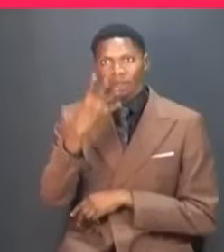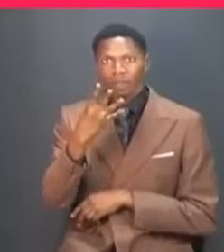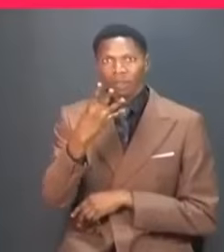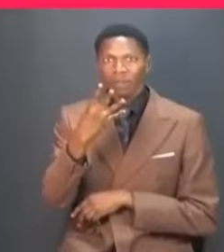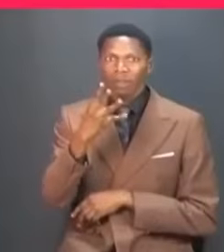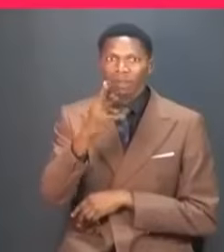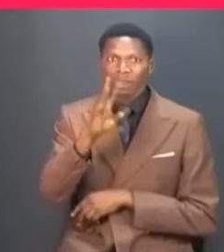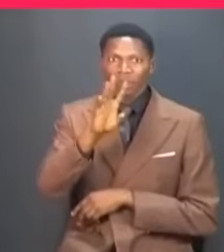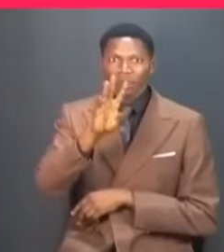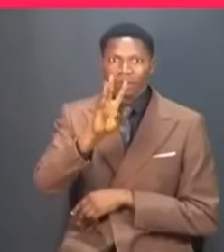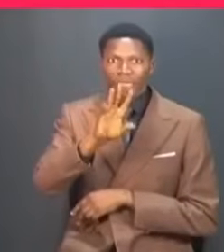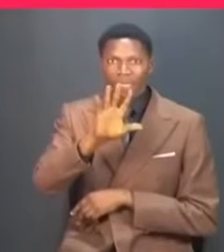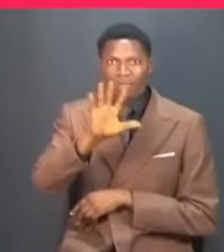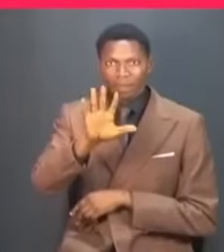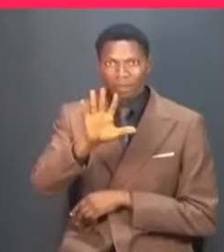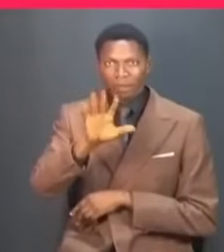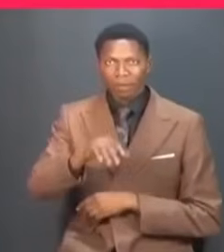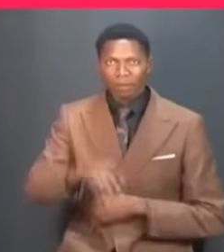465.